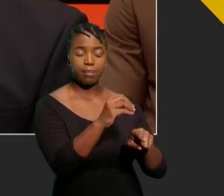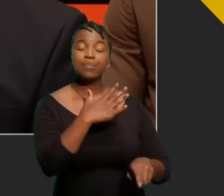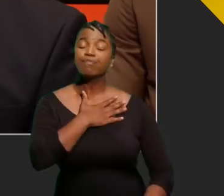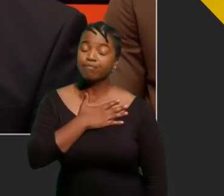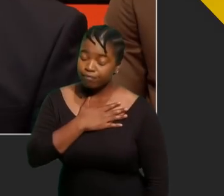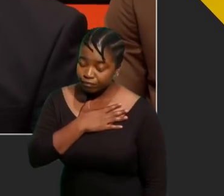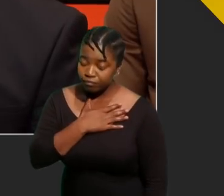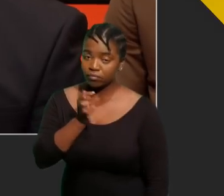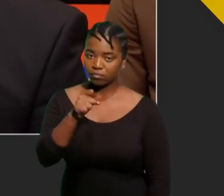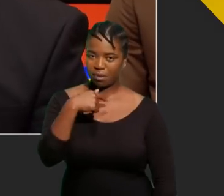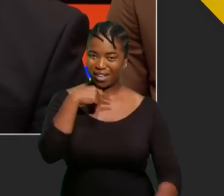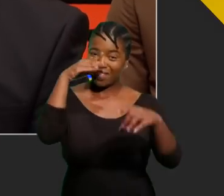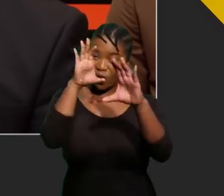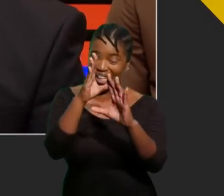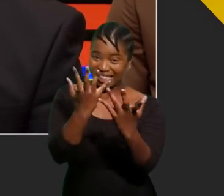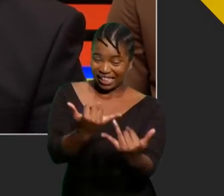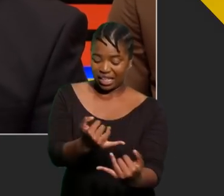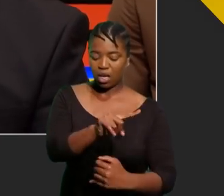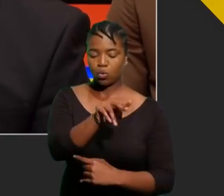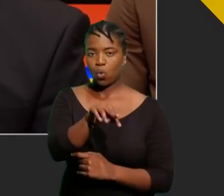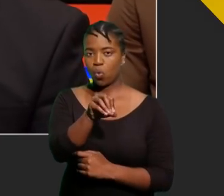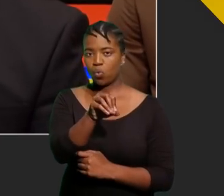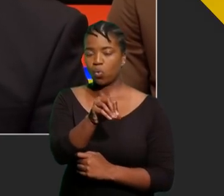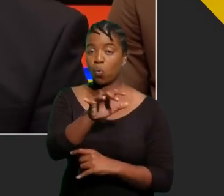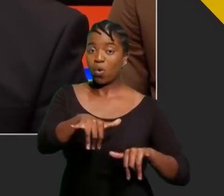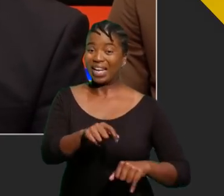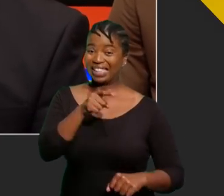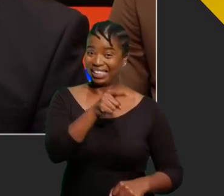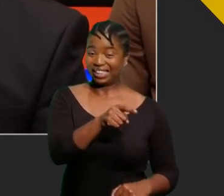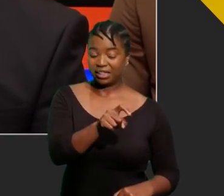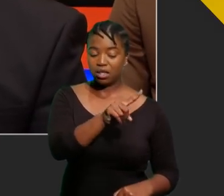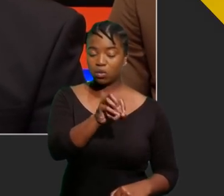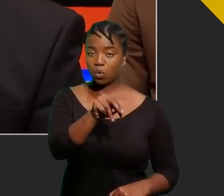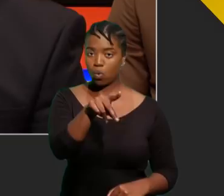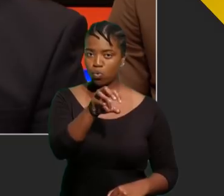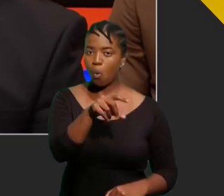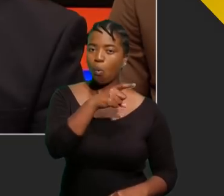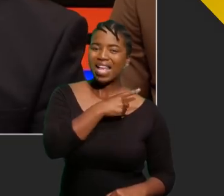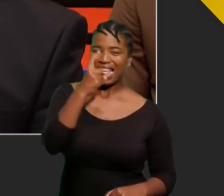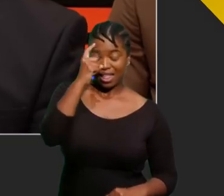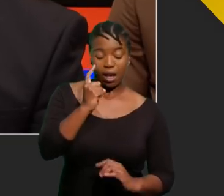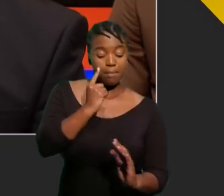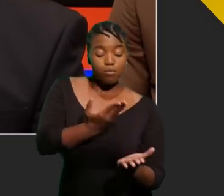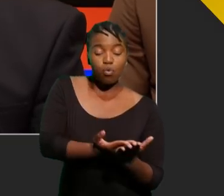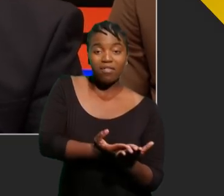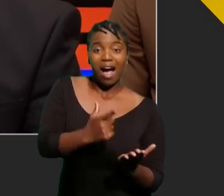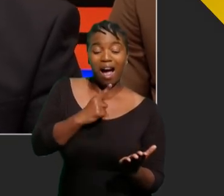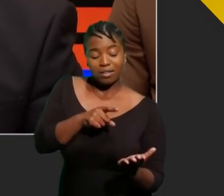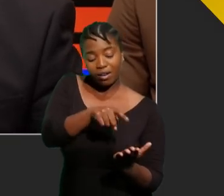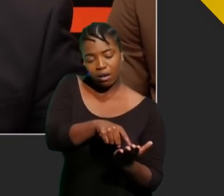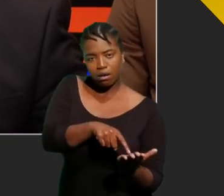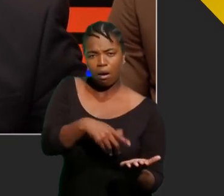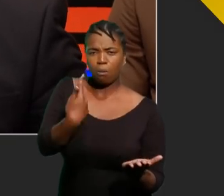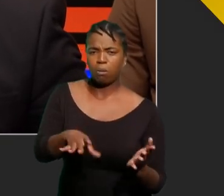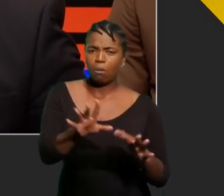I think the main focus, and why specifically the Zondo one, and why I say we wait for that one, is because I think the evidence being presented there is